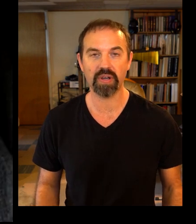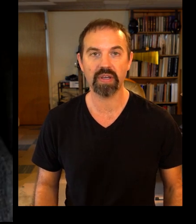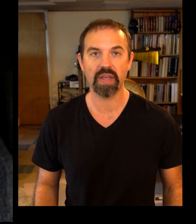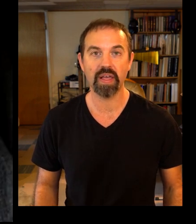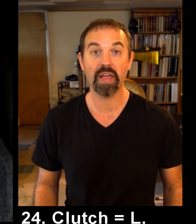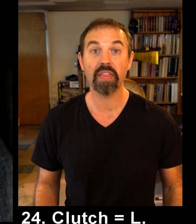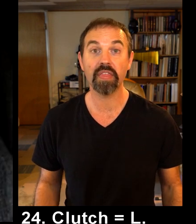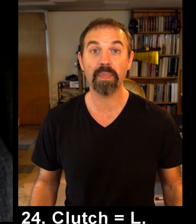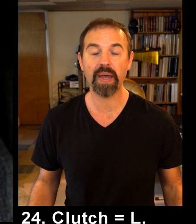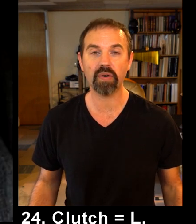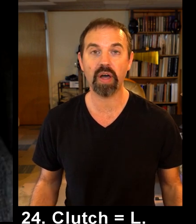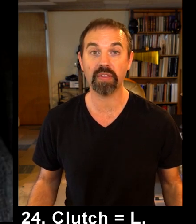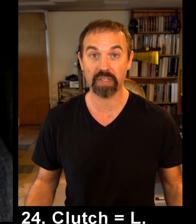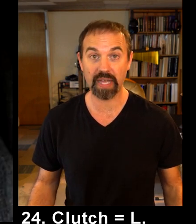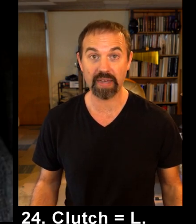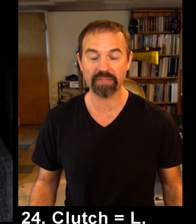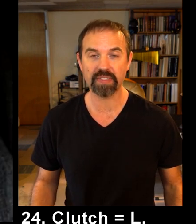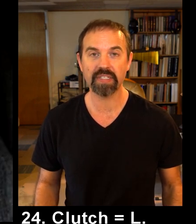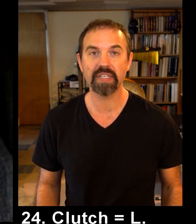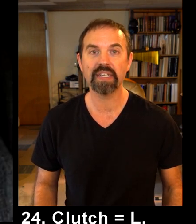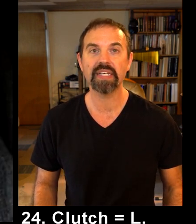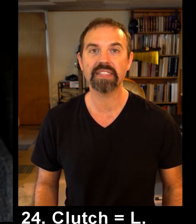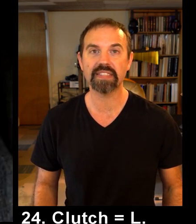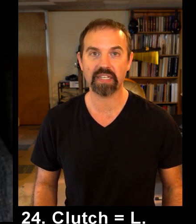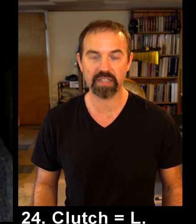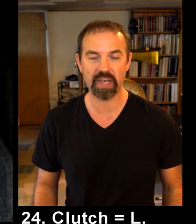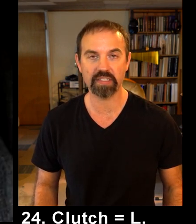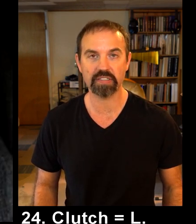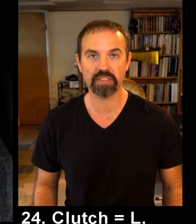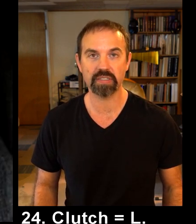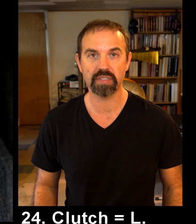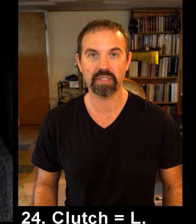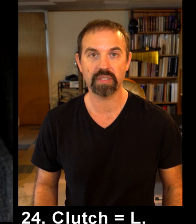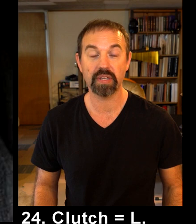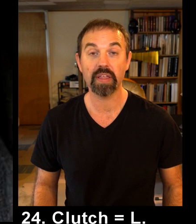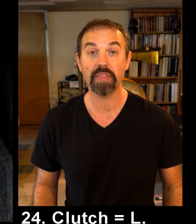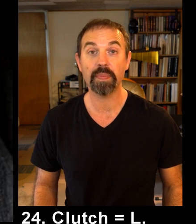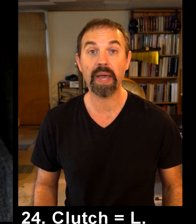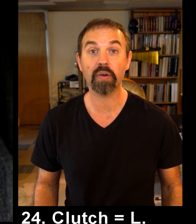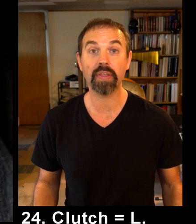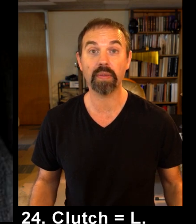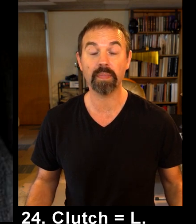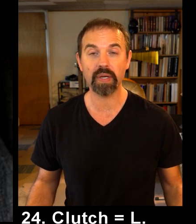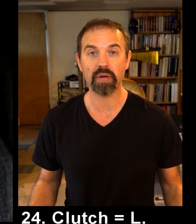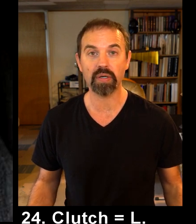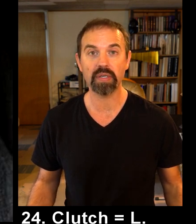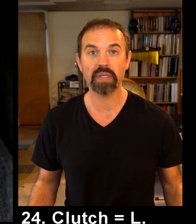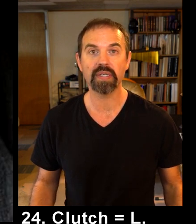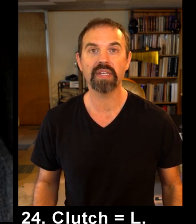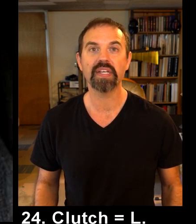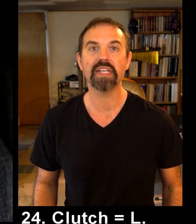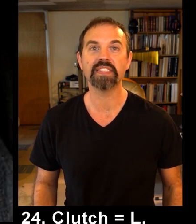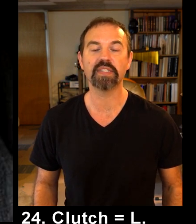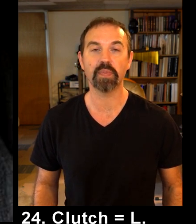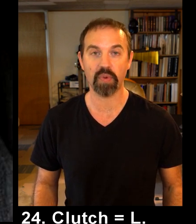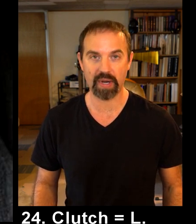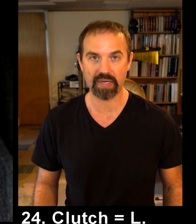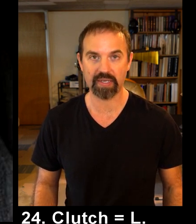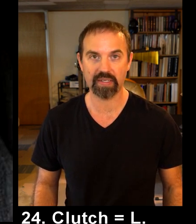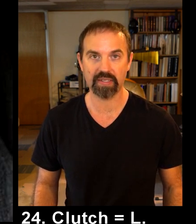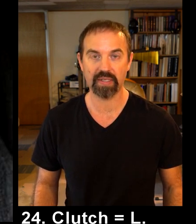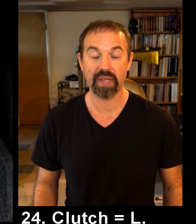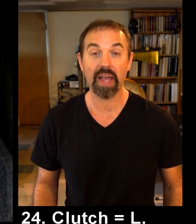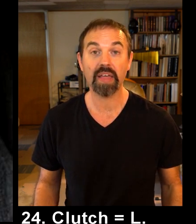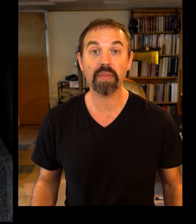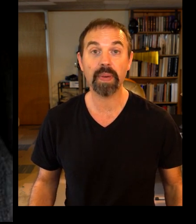24, the pedal on the left is the clutch. The pedal in the middle is the